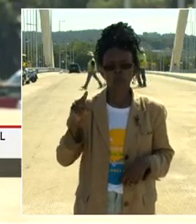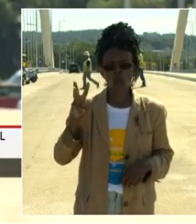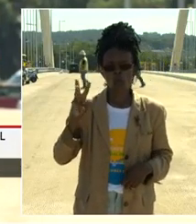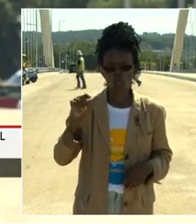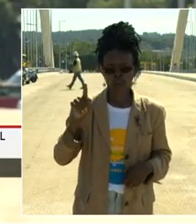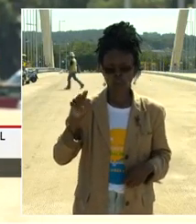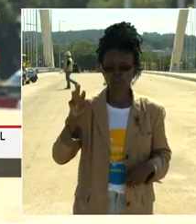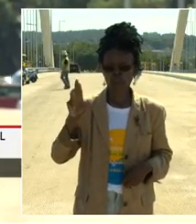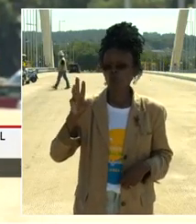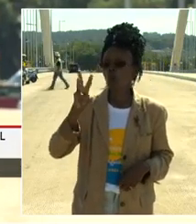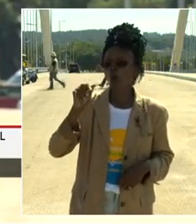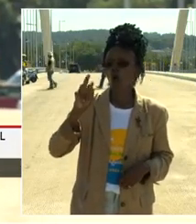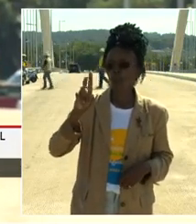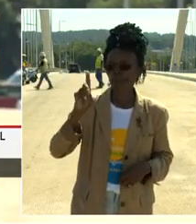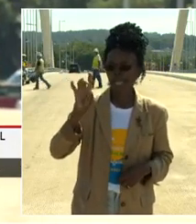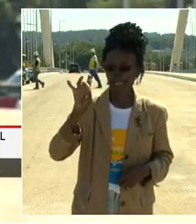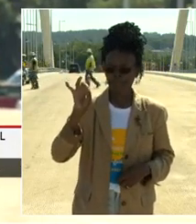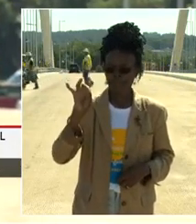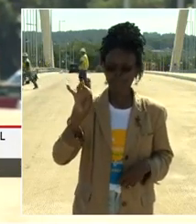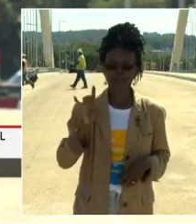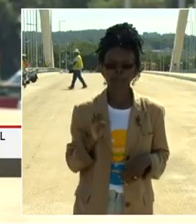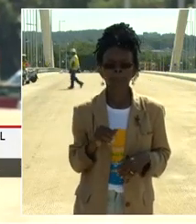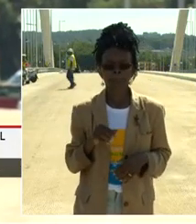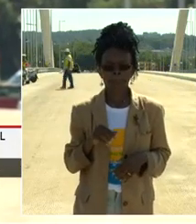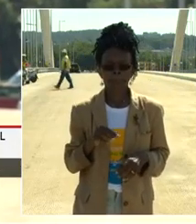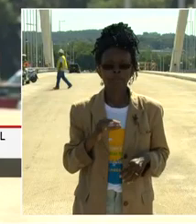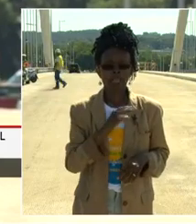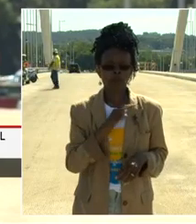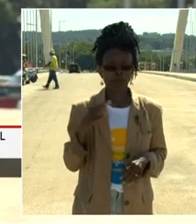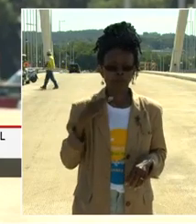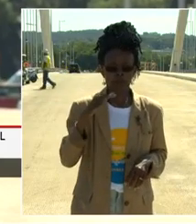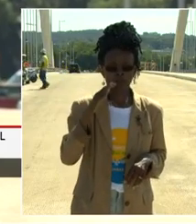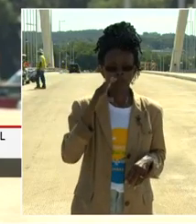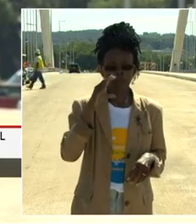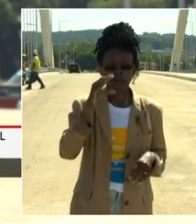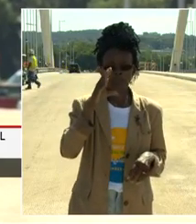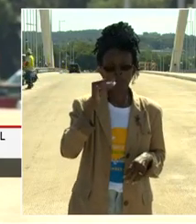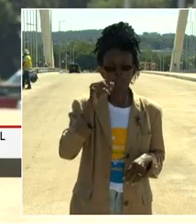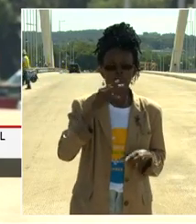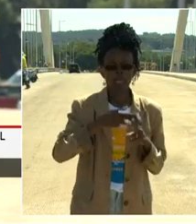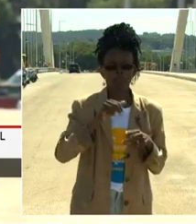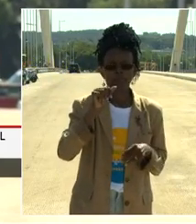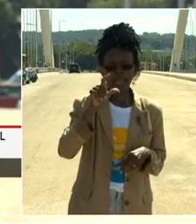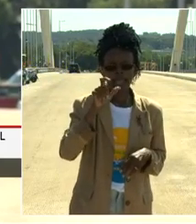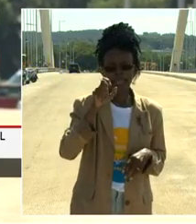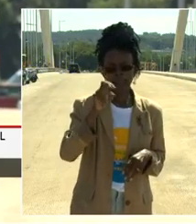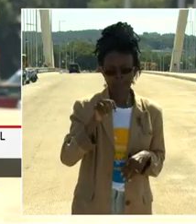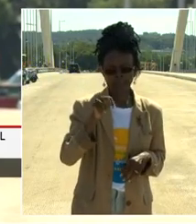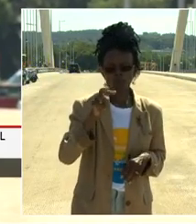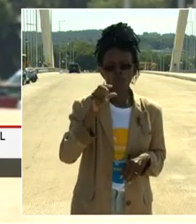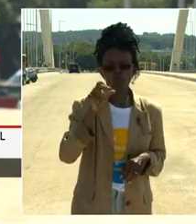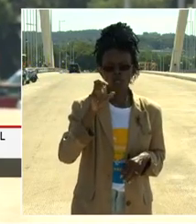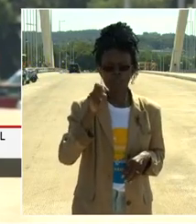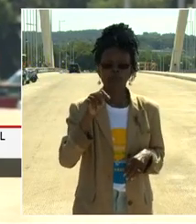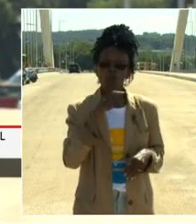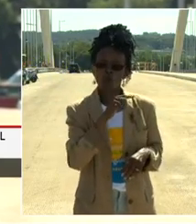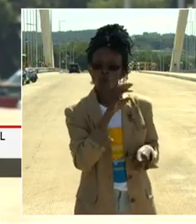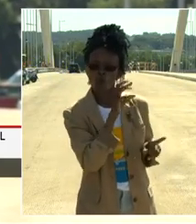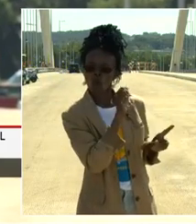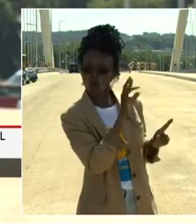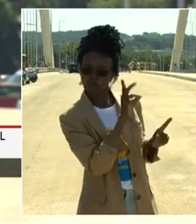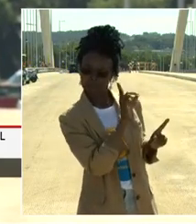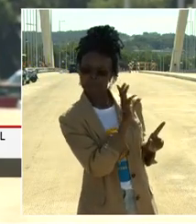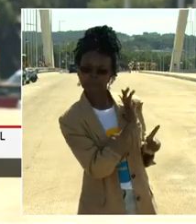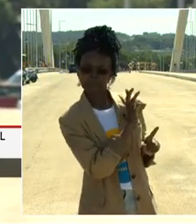Charles Allen from Ward 6, who you will hear from, former Mayor Vincent Gray from Ward 7. Thank you,